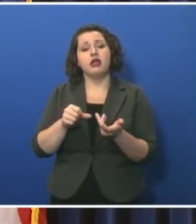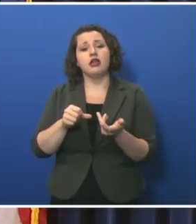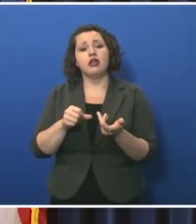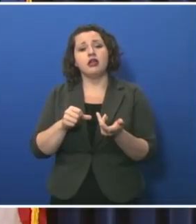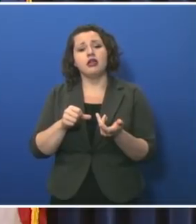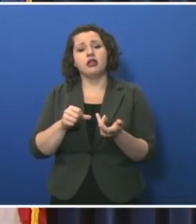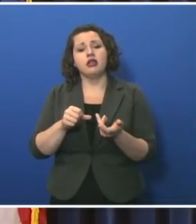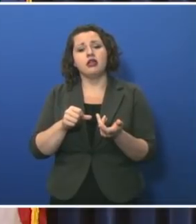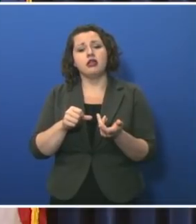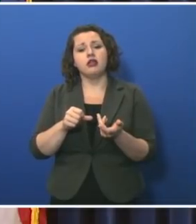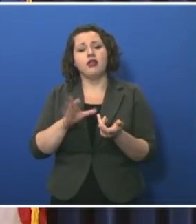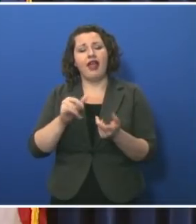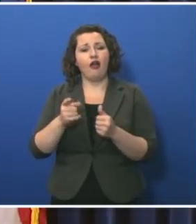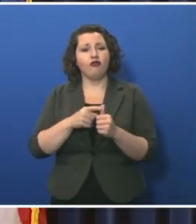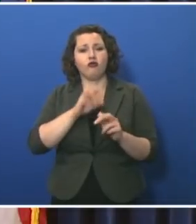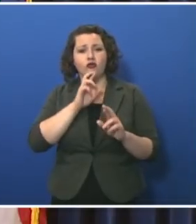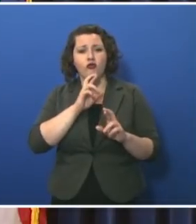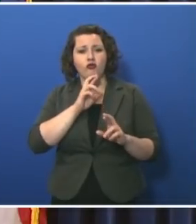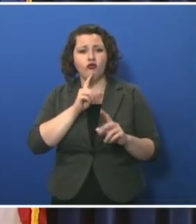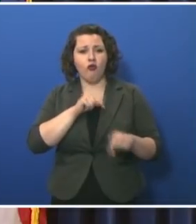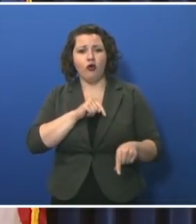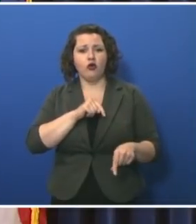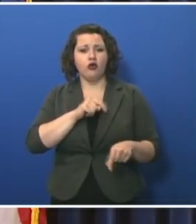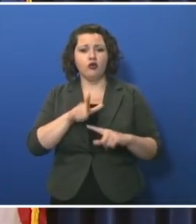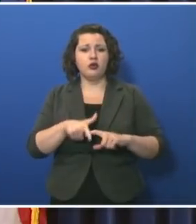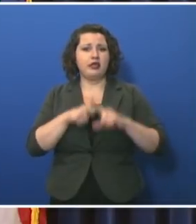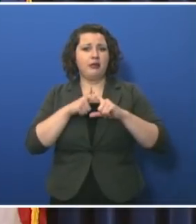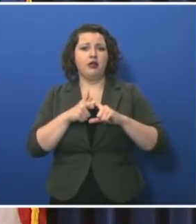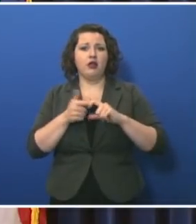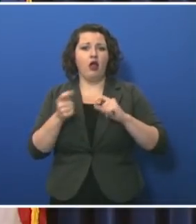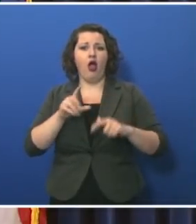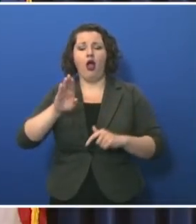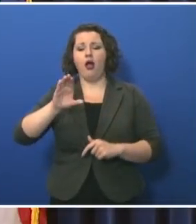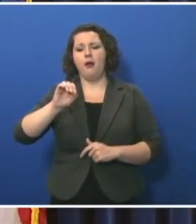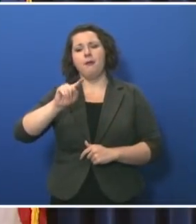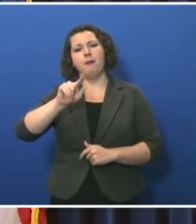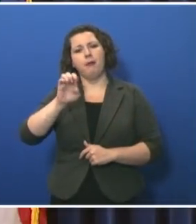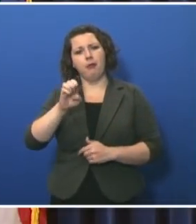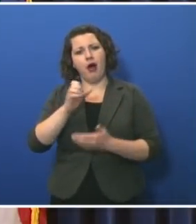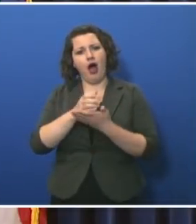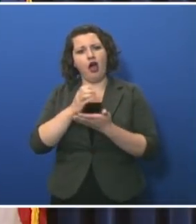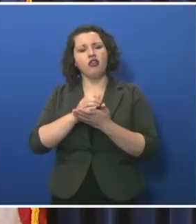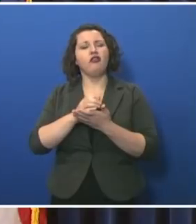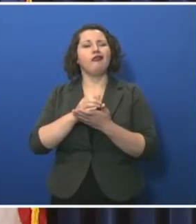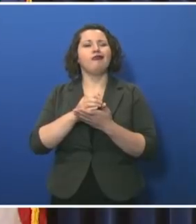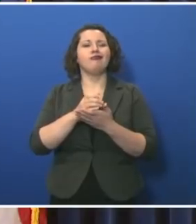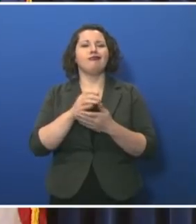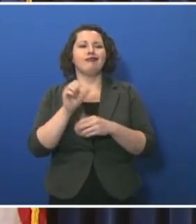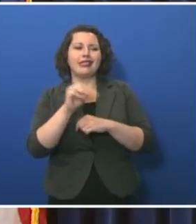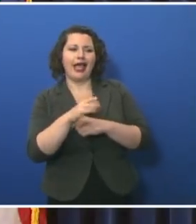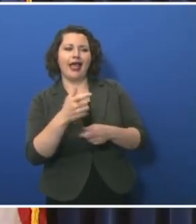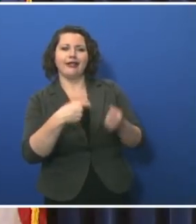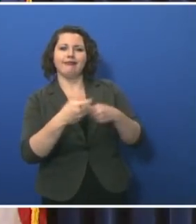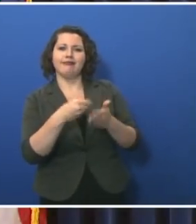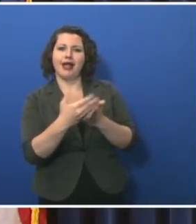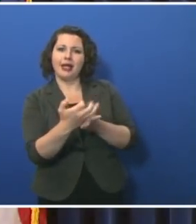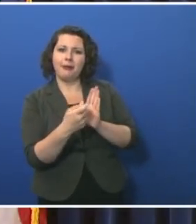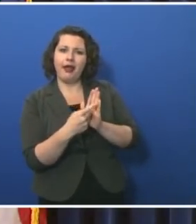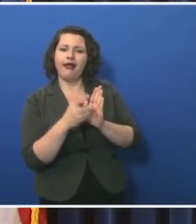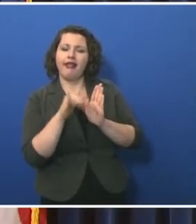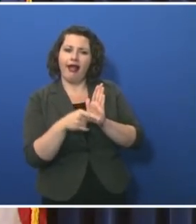With the original order, you suspended all bottle deposit returns until further